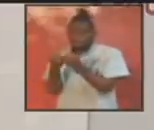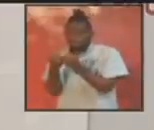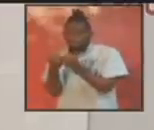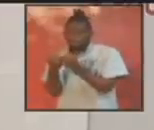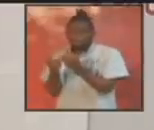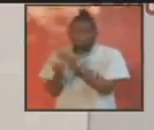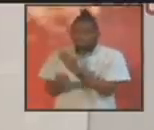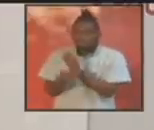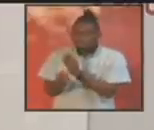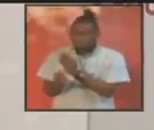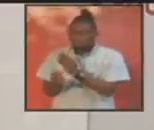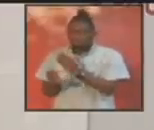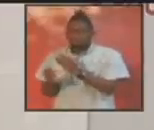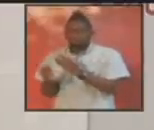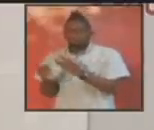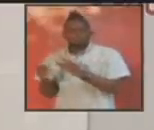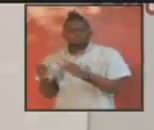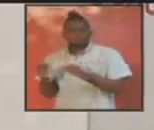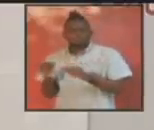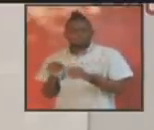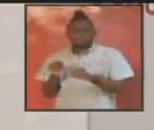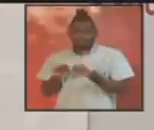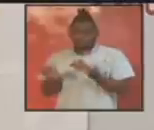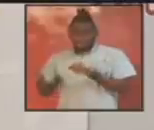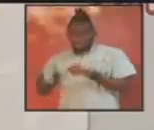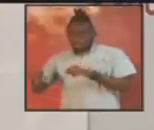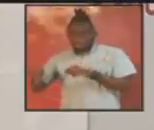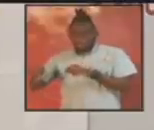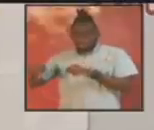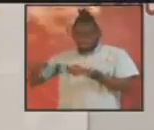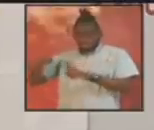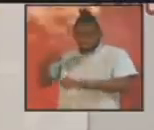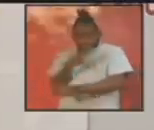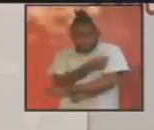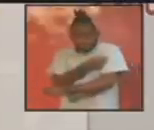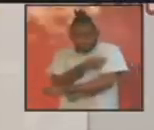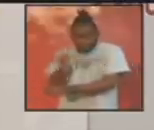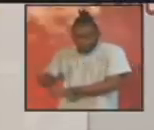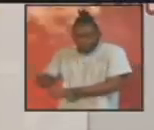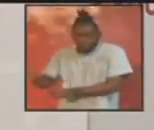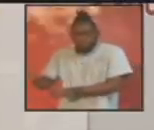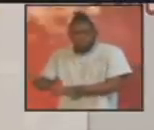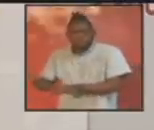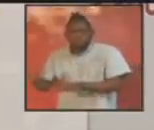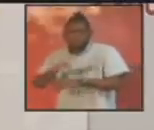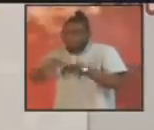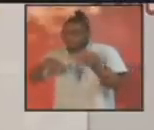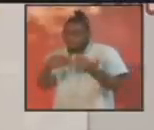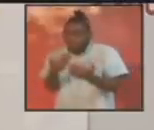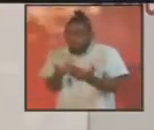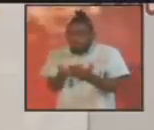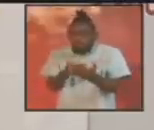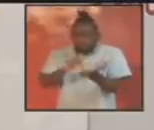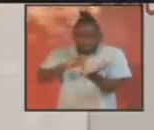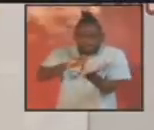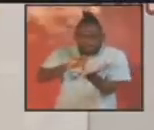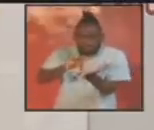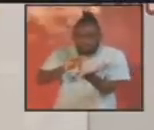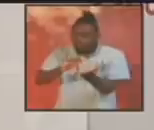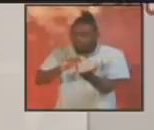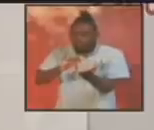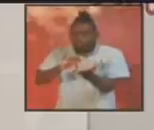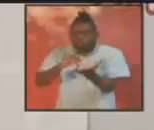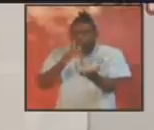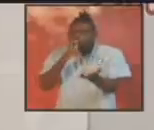agency is, for this vaccine, for other vaccines, for all medications and medical supplies, is the Ministry